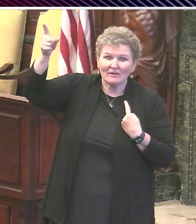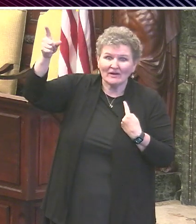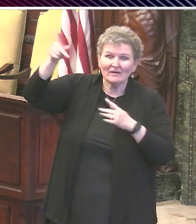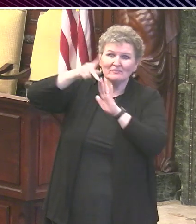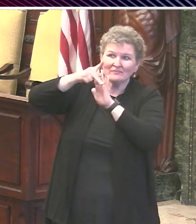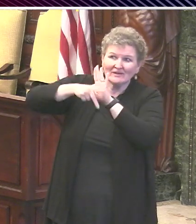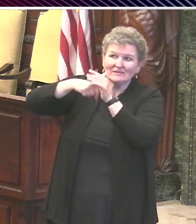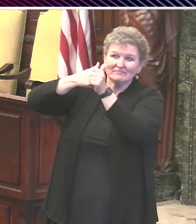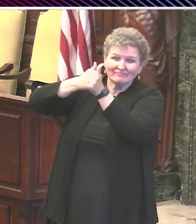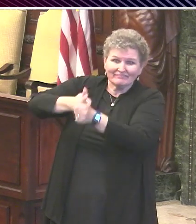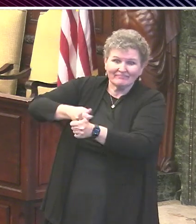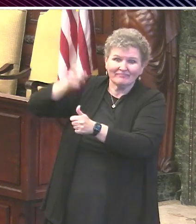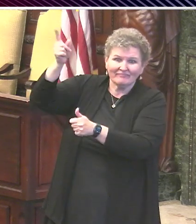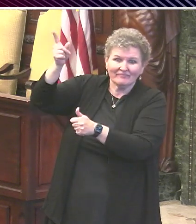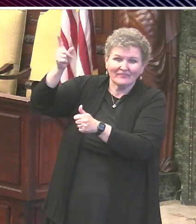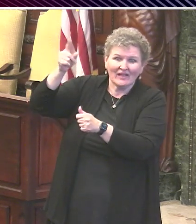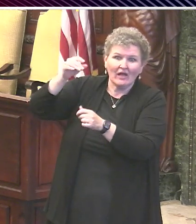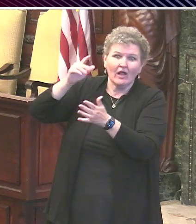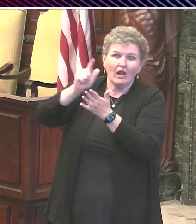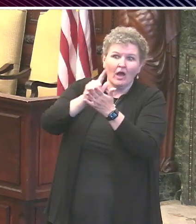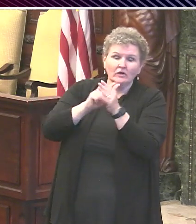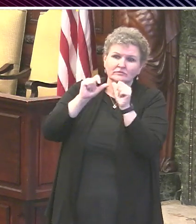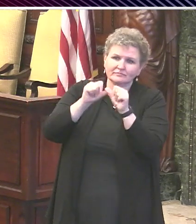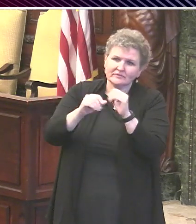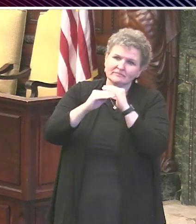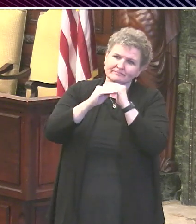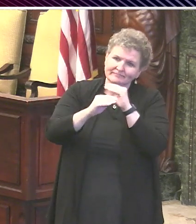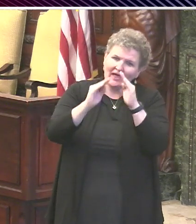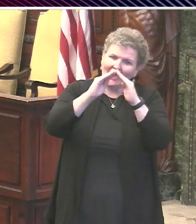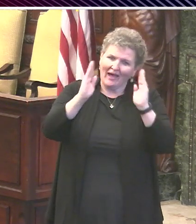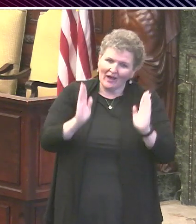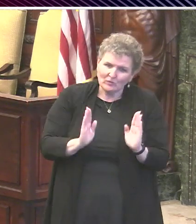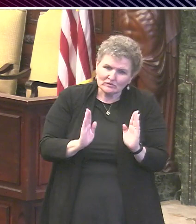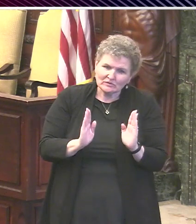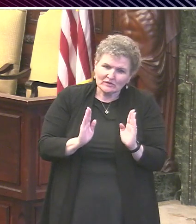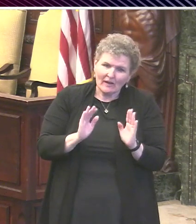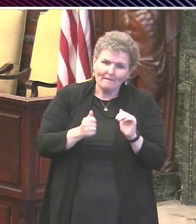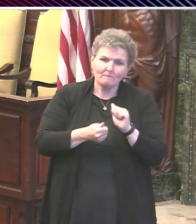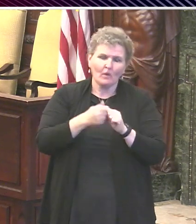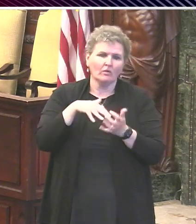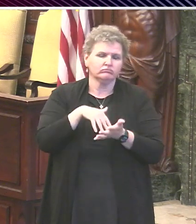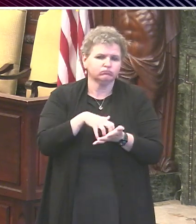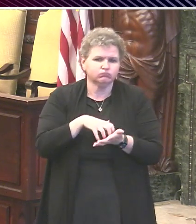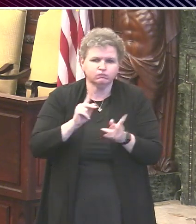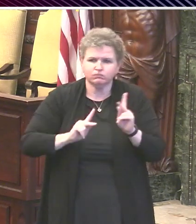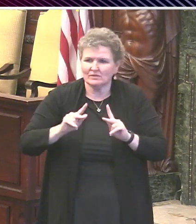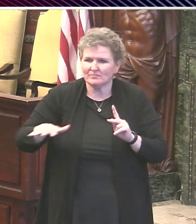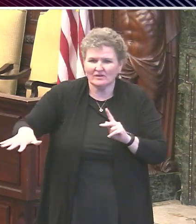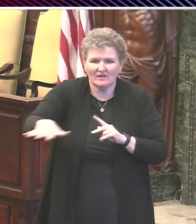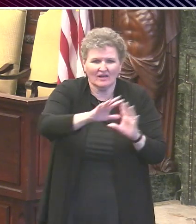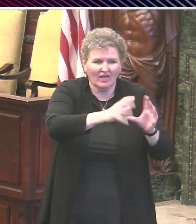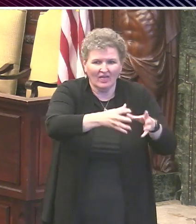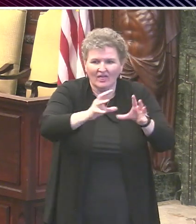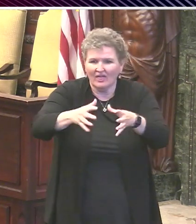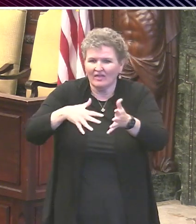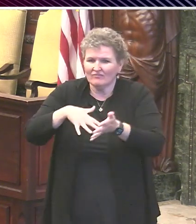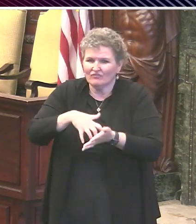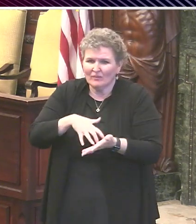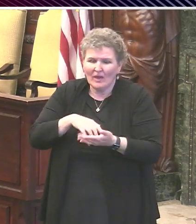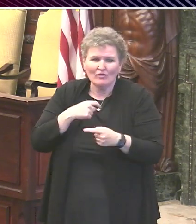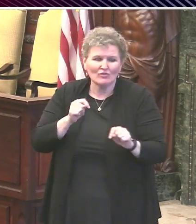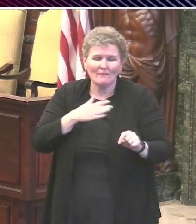provide long-term sustainable housing to our most needy individuals. We are doing everything we can to provide